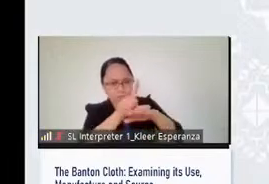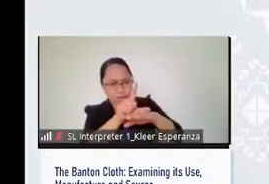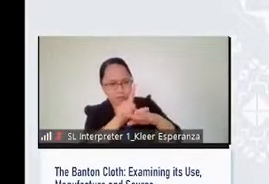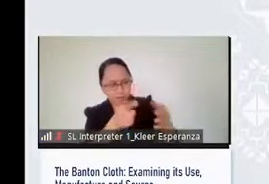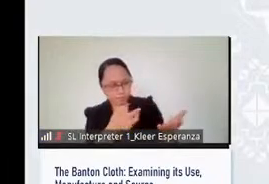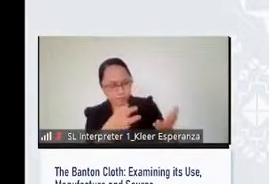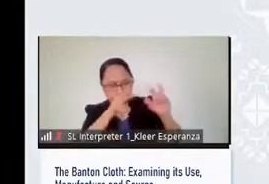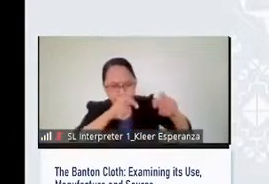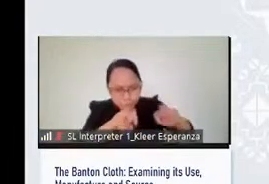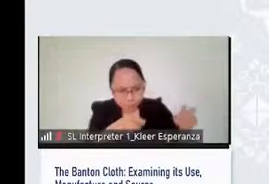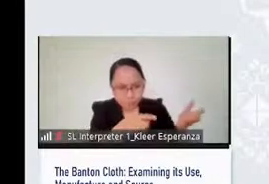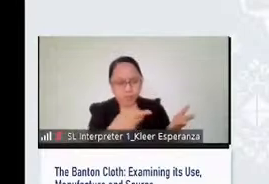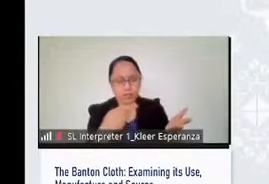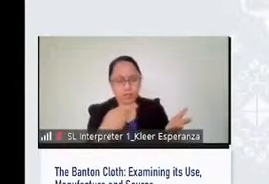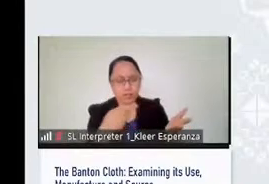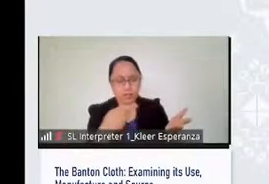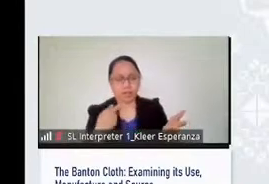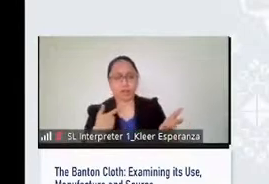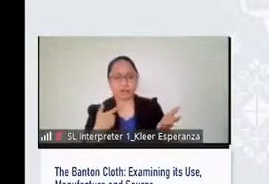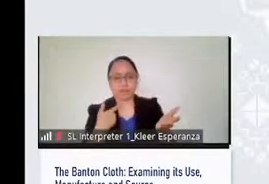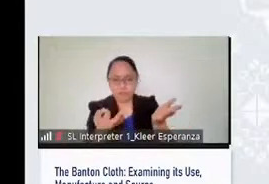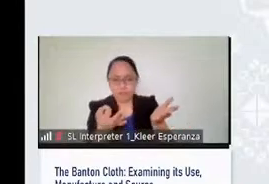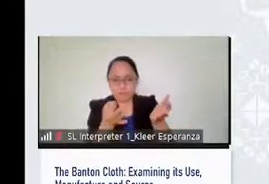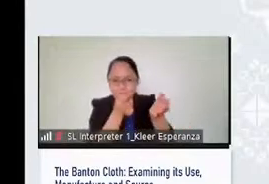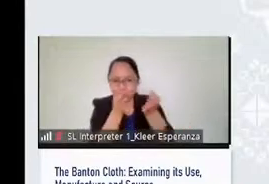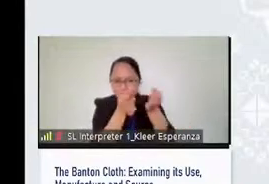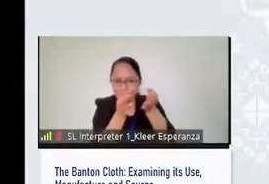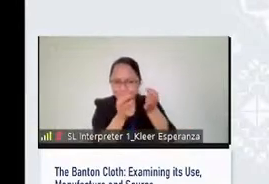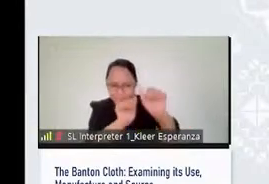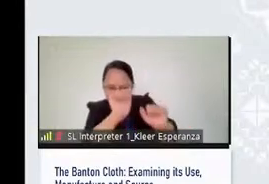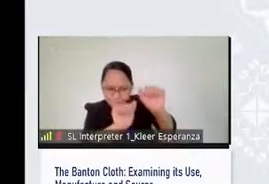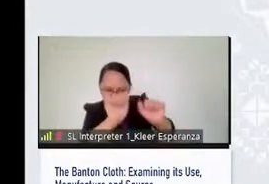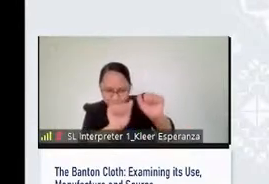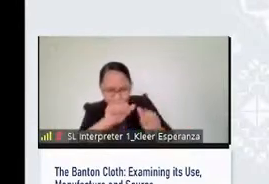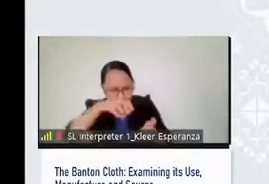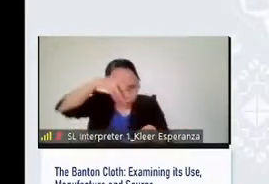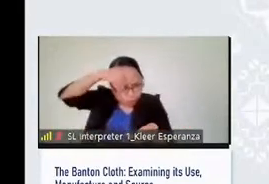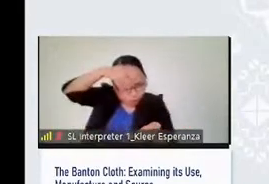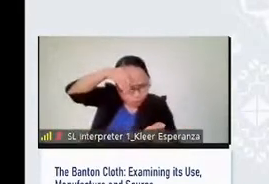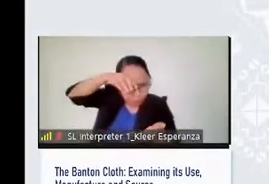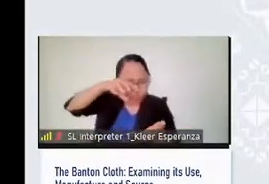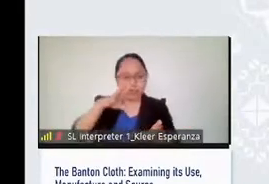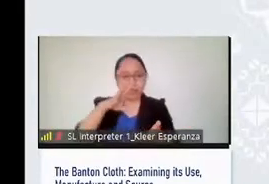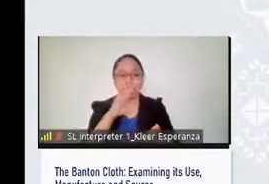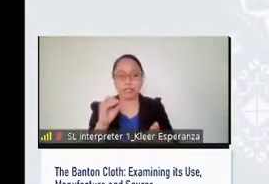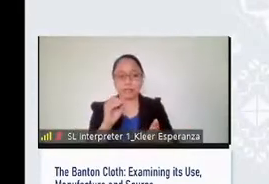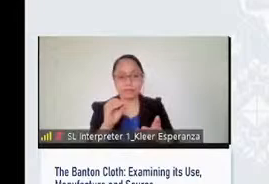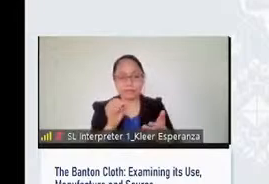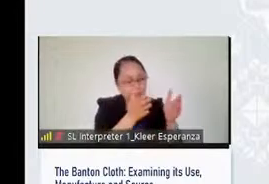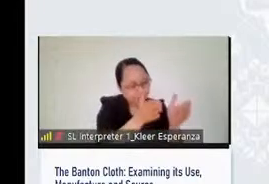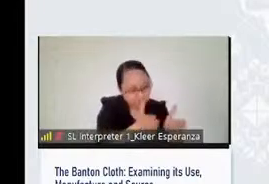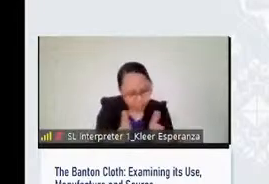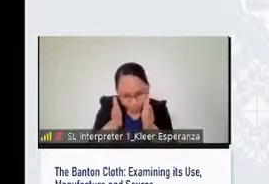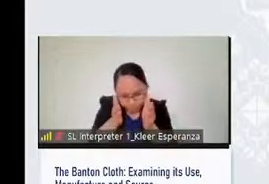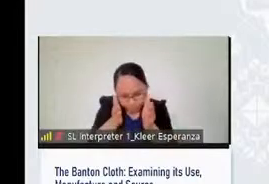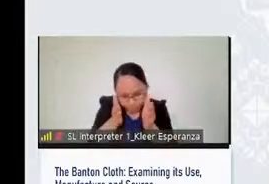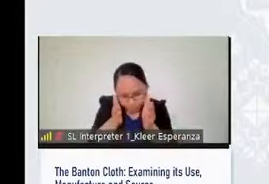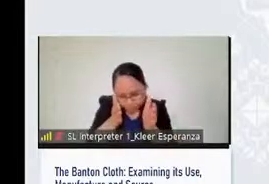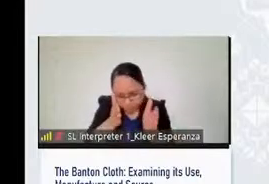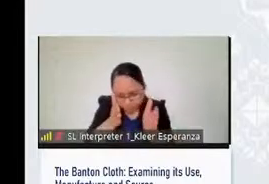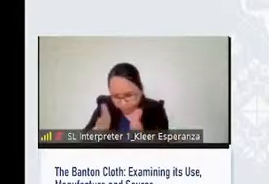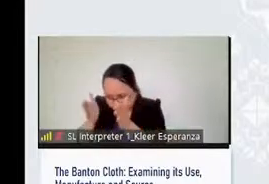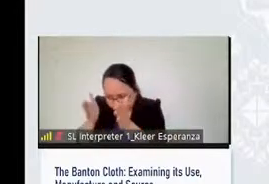examined, measured, described, assessed, and photo-documented using the inventory form for ethnographic collection.